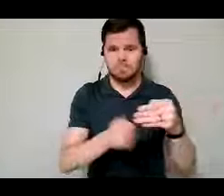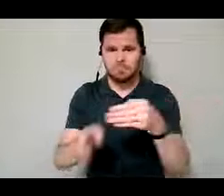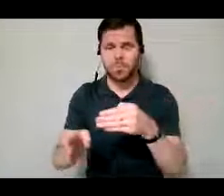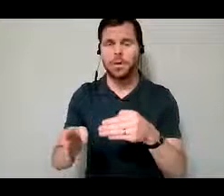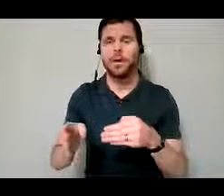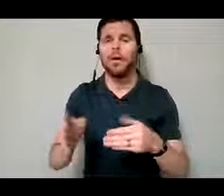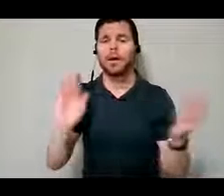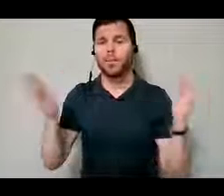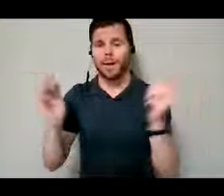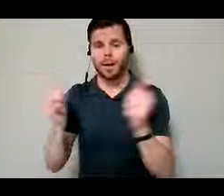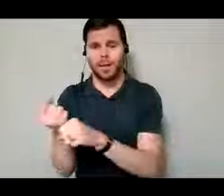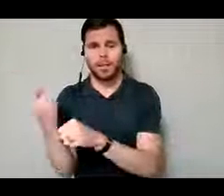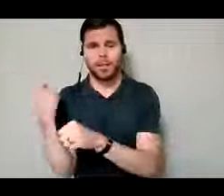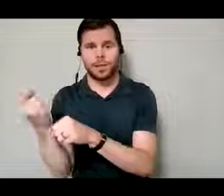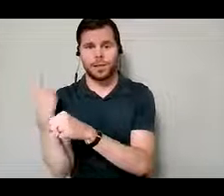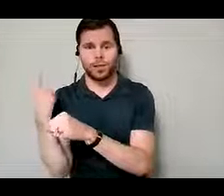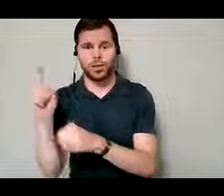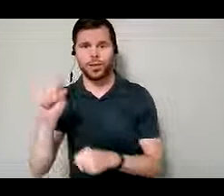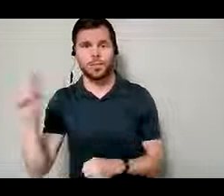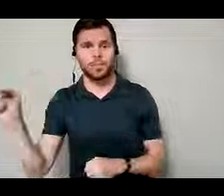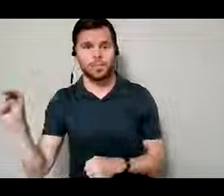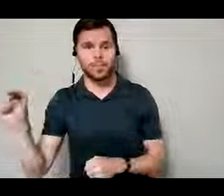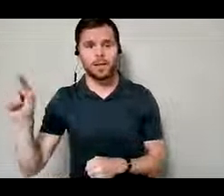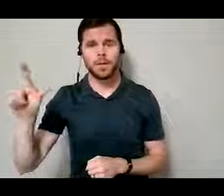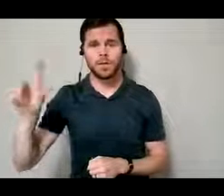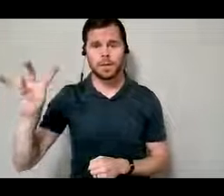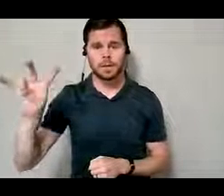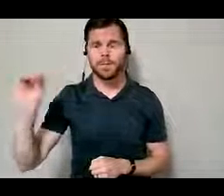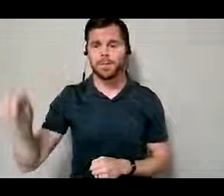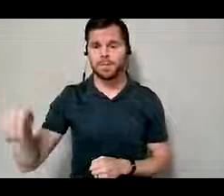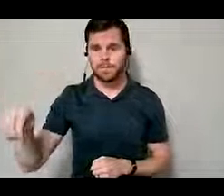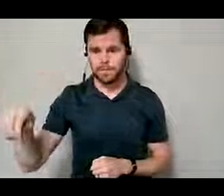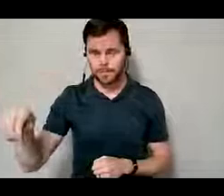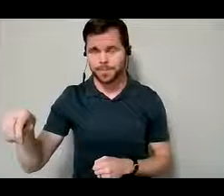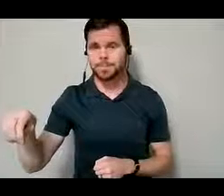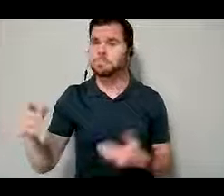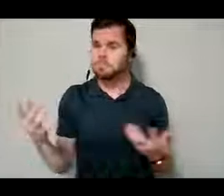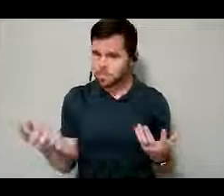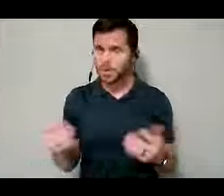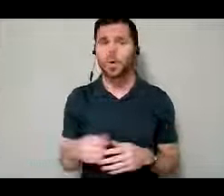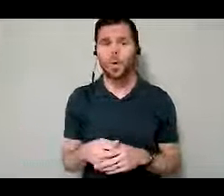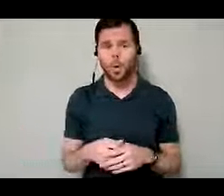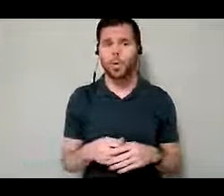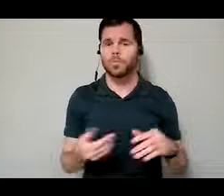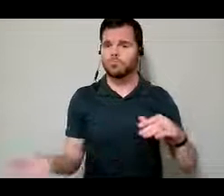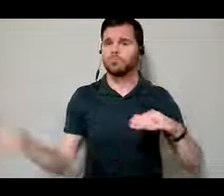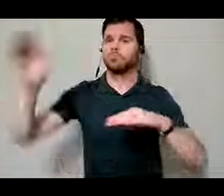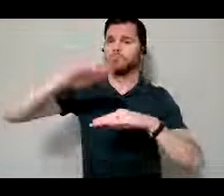year's cohort, 2020, we were at a 27% completer rate. So it's a large amount of percentage